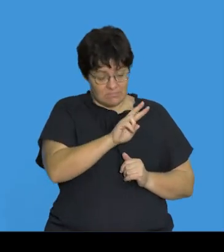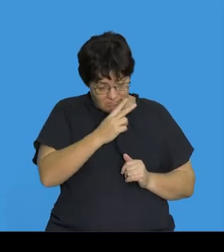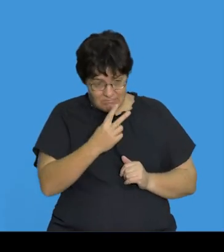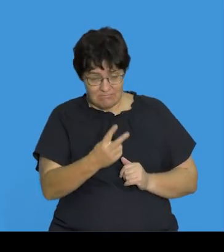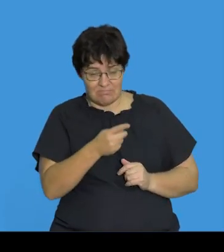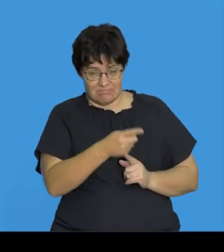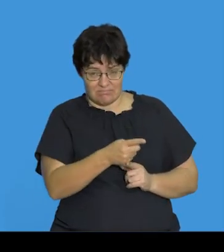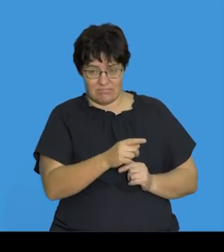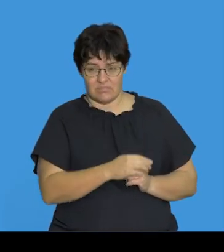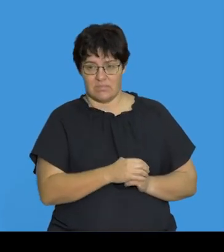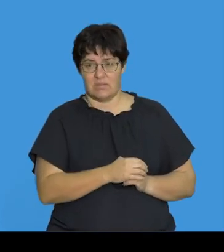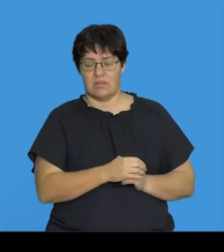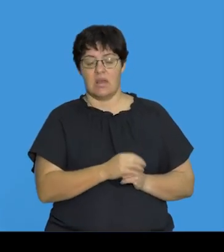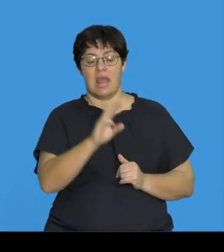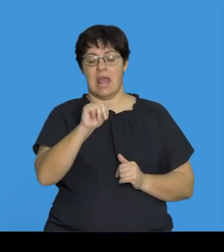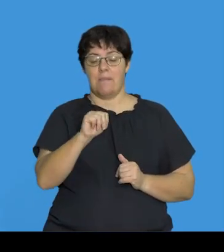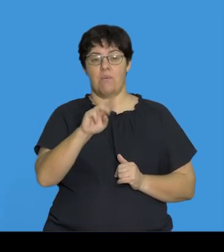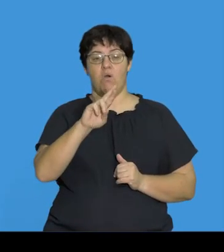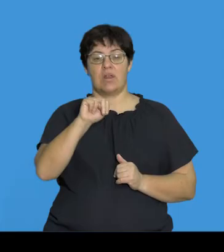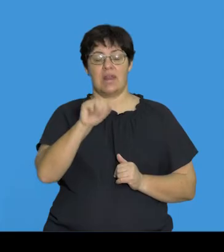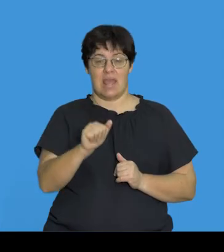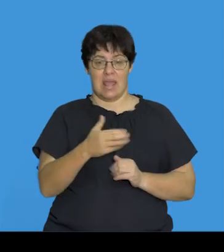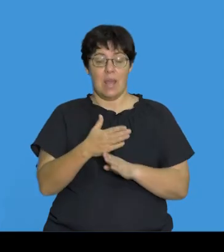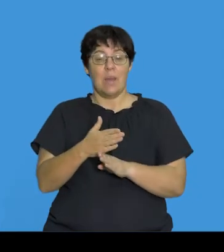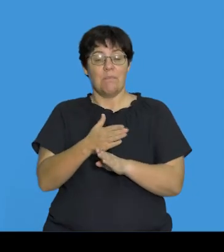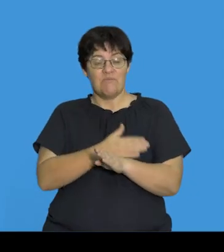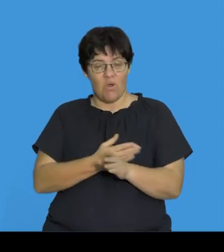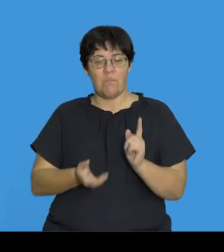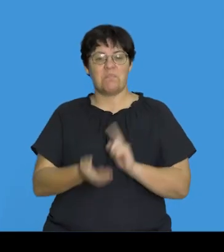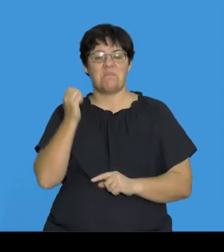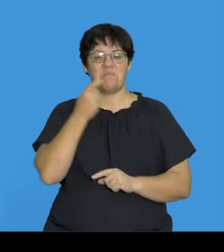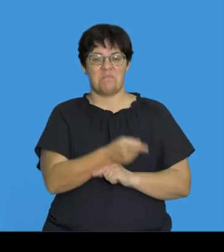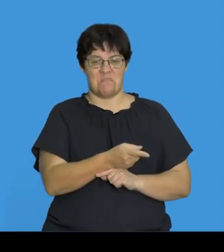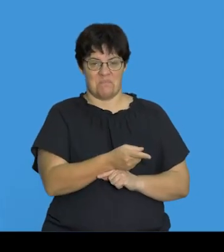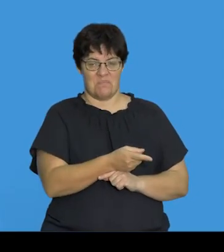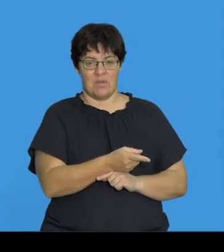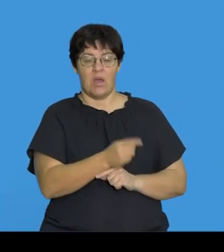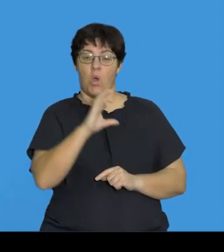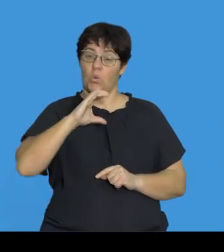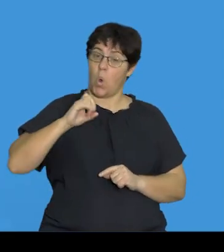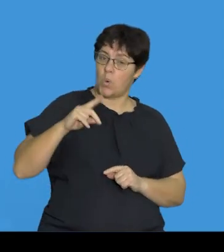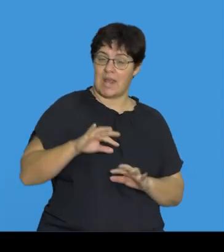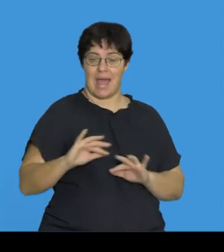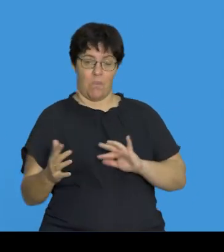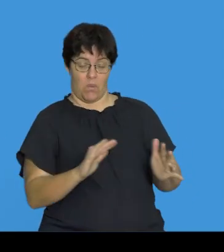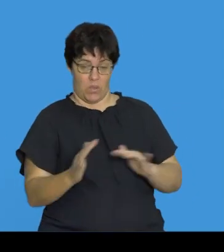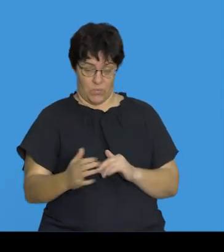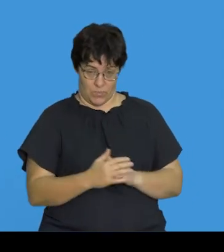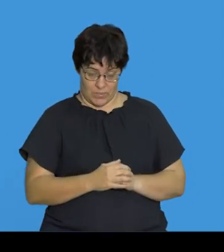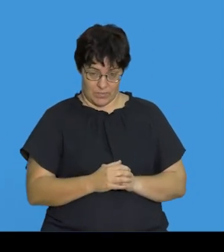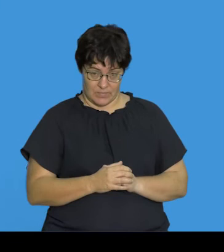this DNA into the mRNA before we figure out how to code that